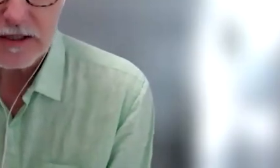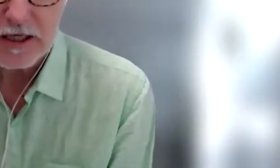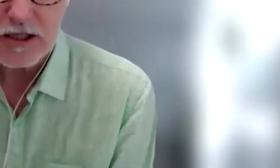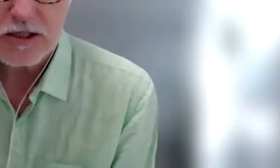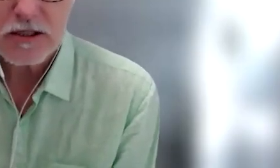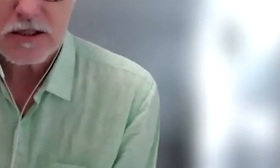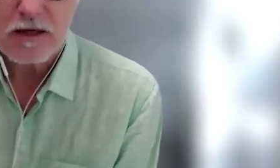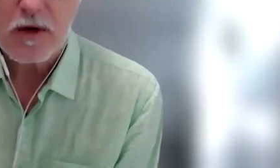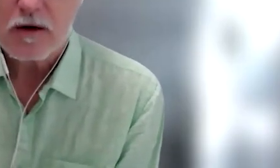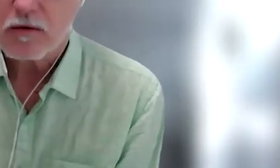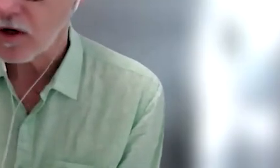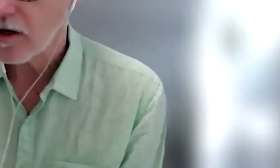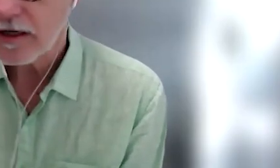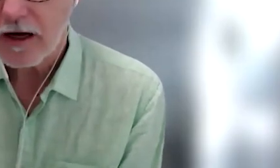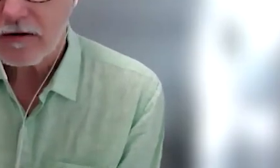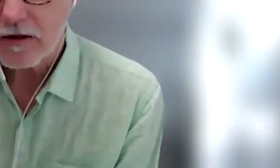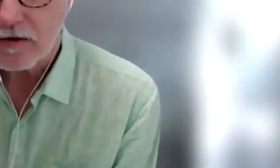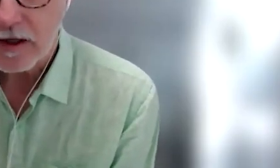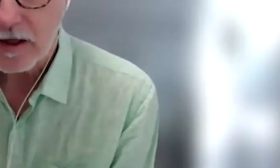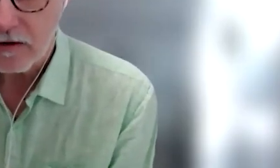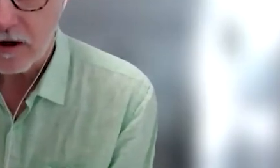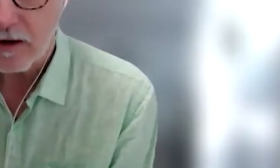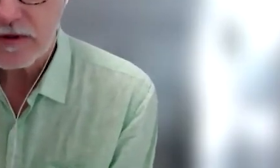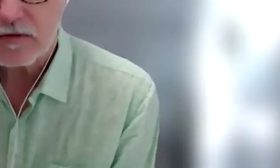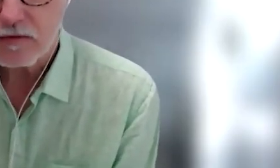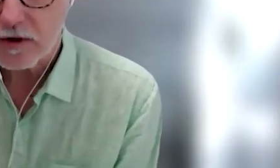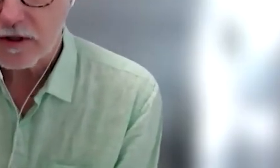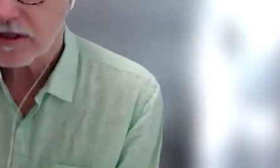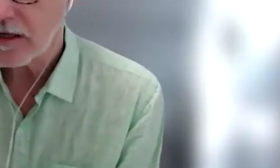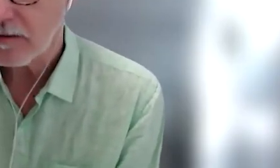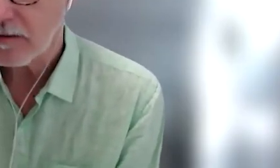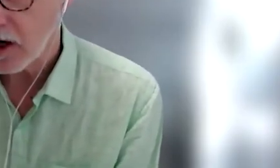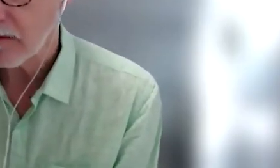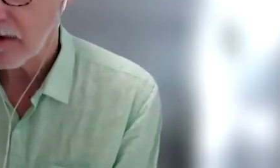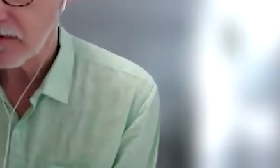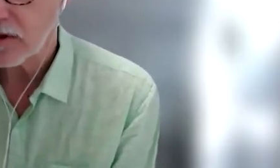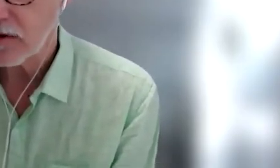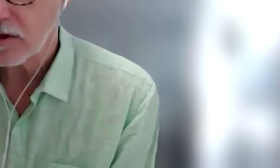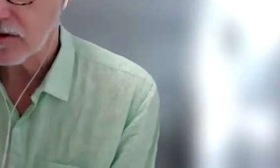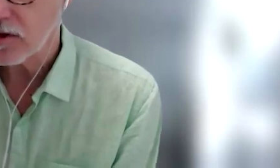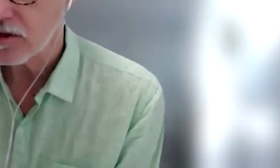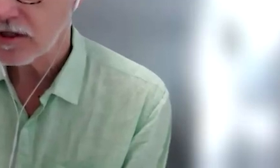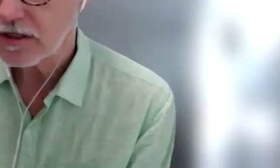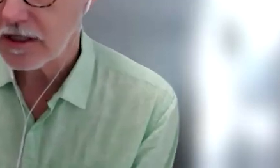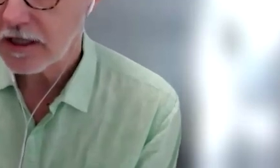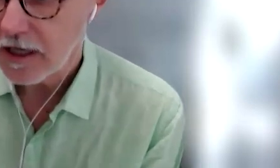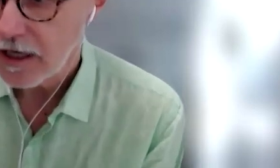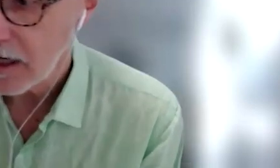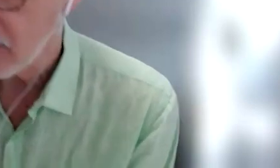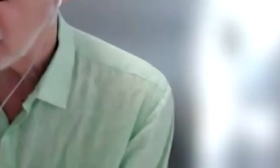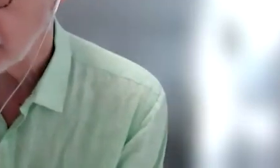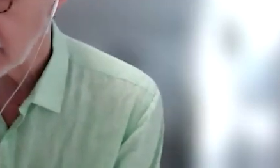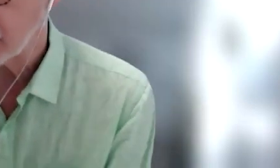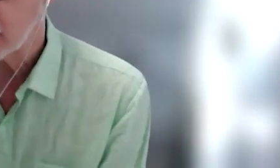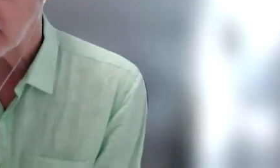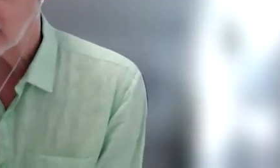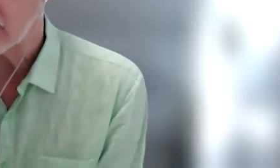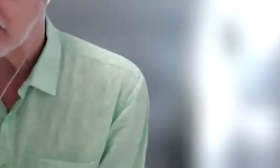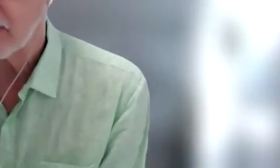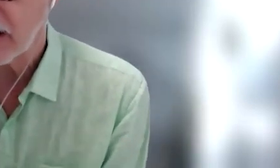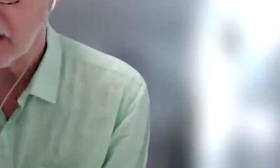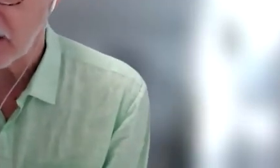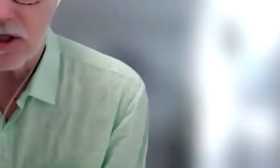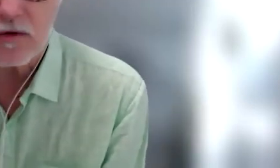end of the presentations. Regarding how the Q&A option works, at the bottom of your screen, you should see or be able